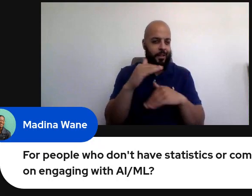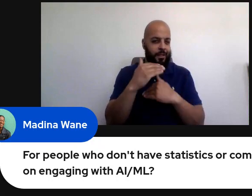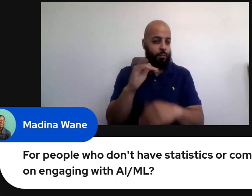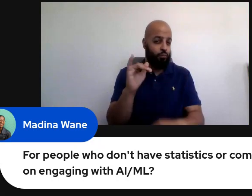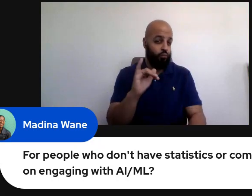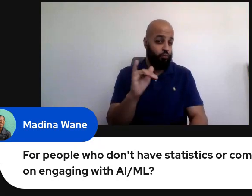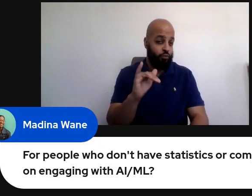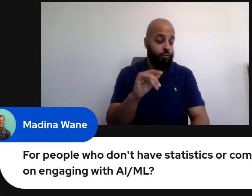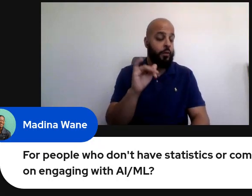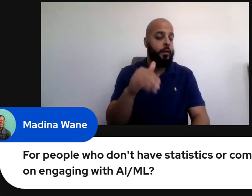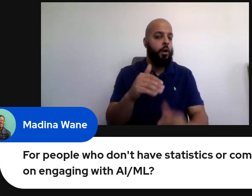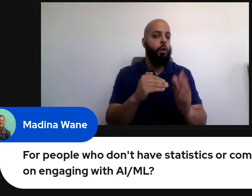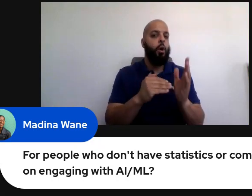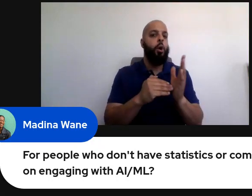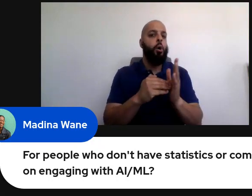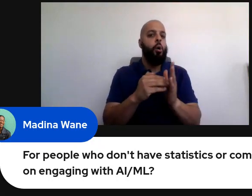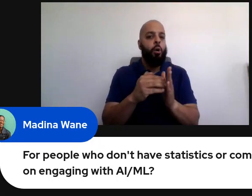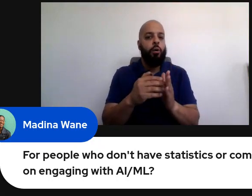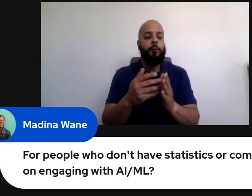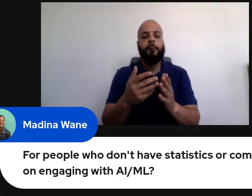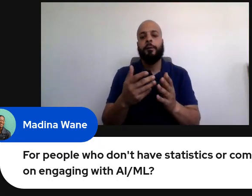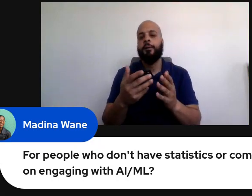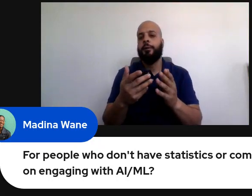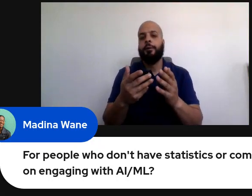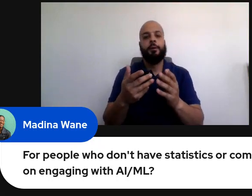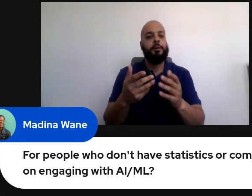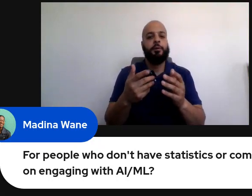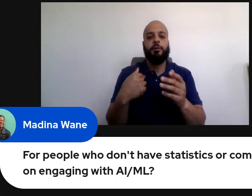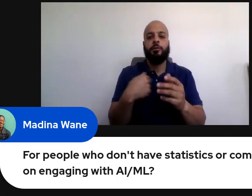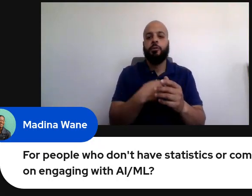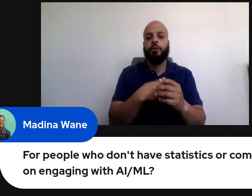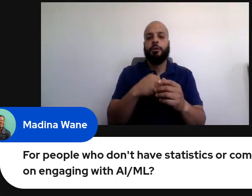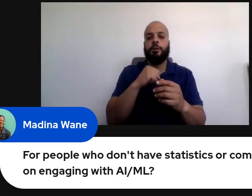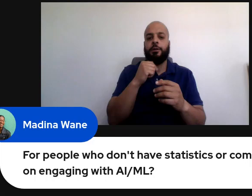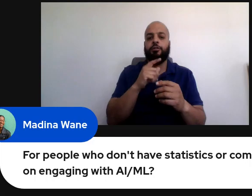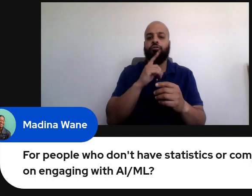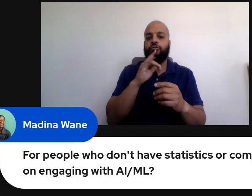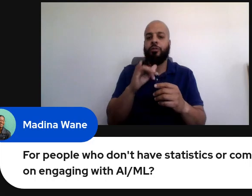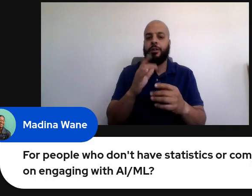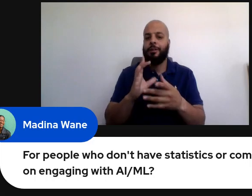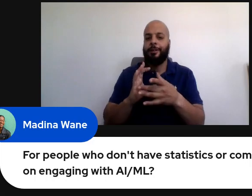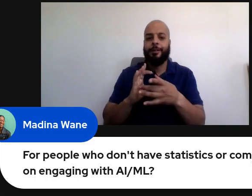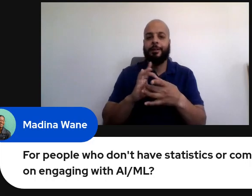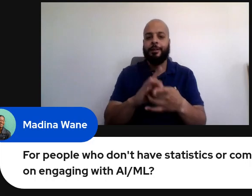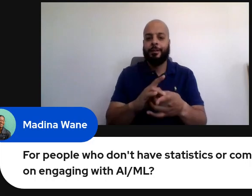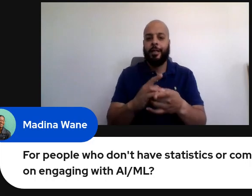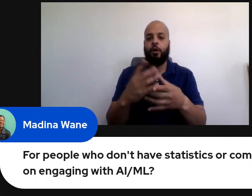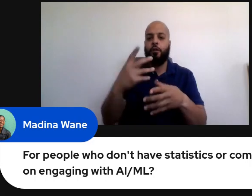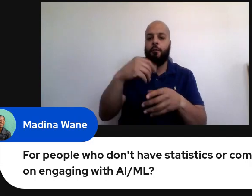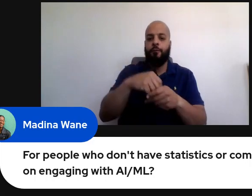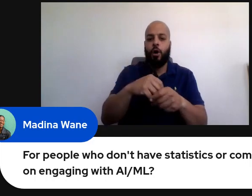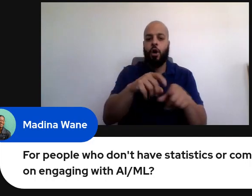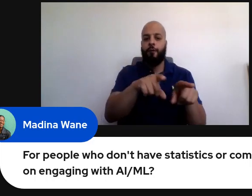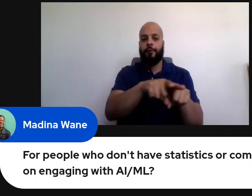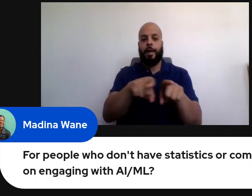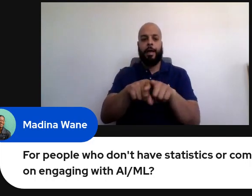maybe very often we don't necessarily engage with as a community, speaking